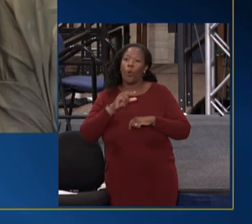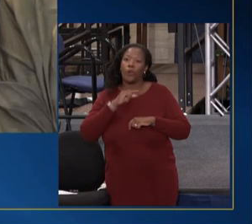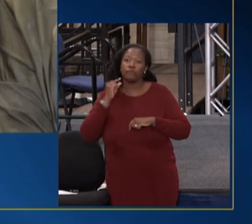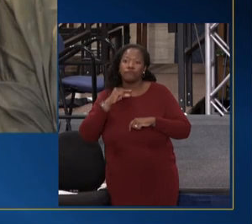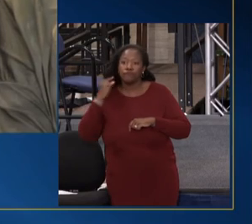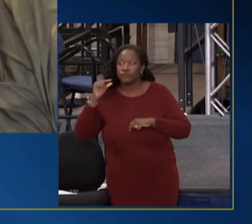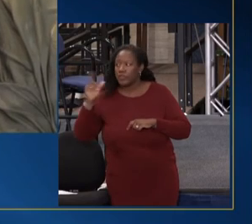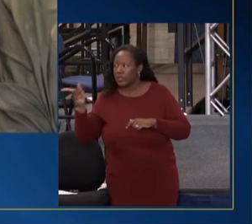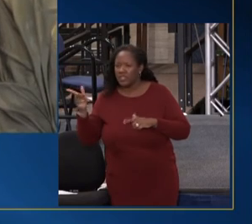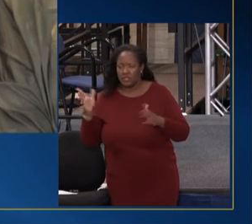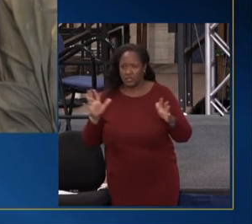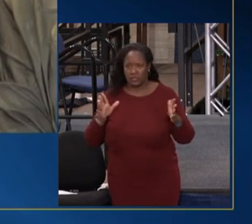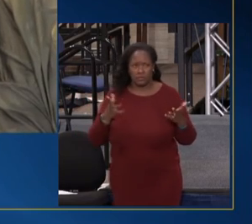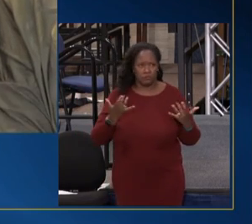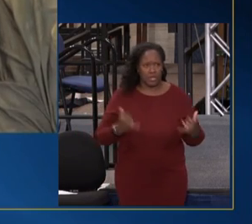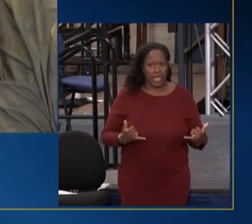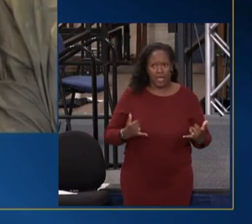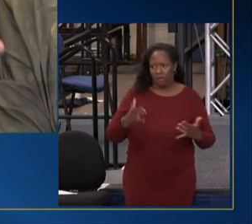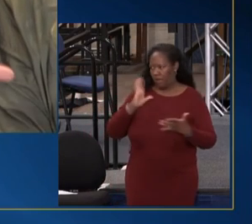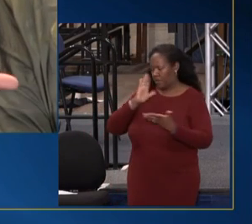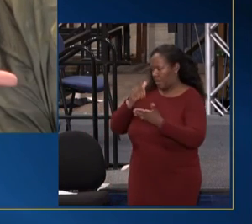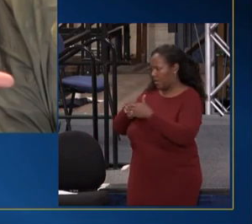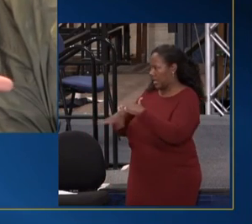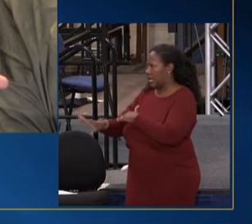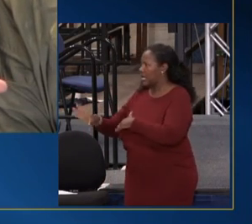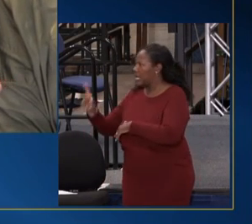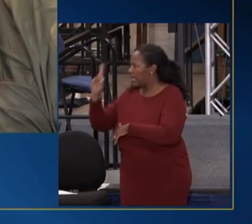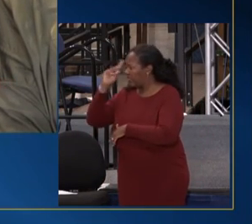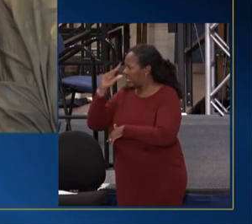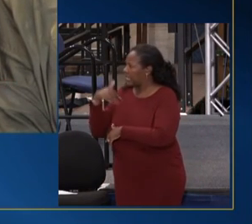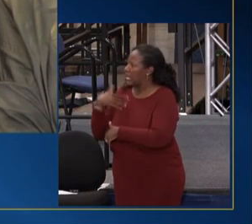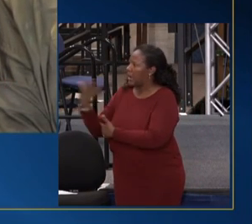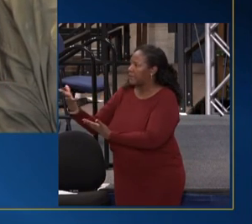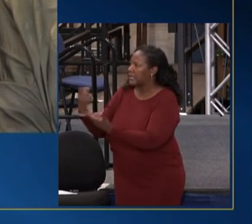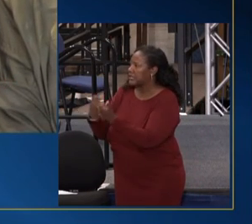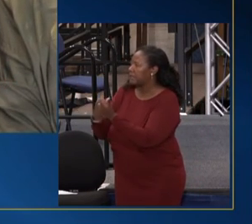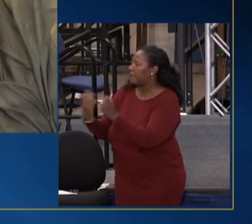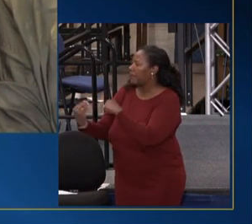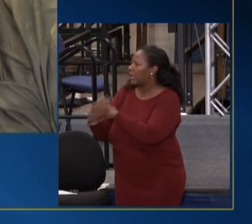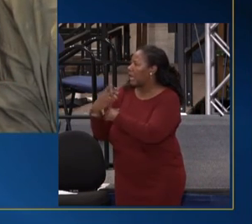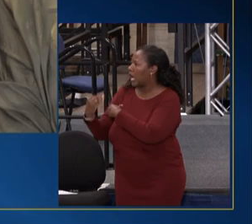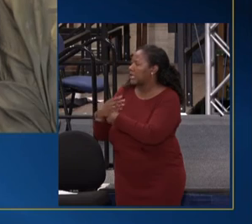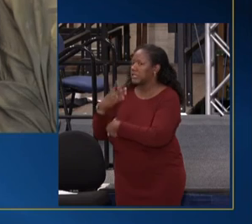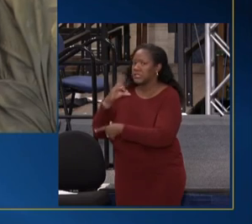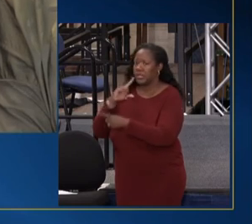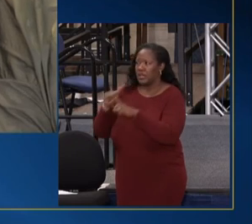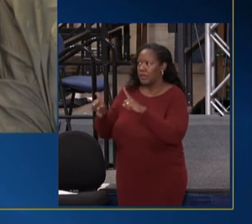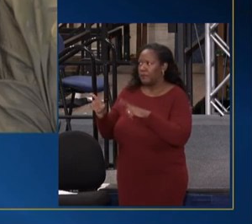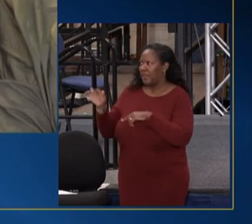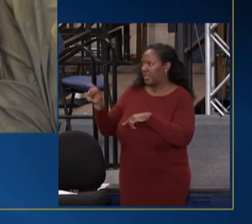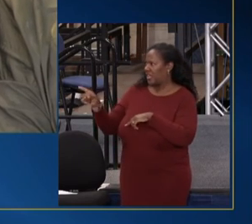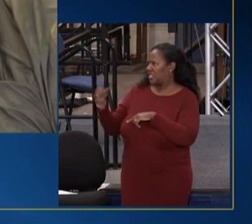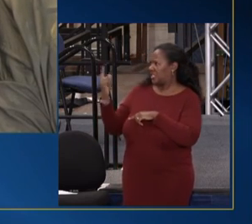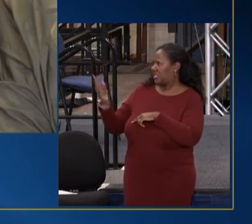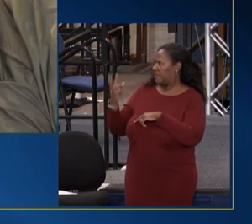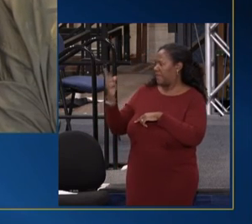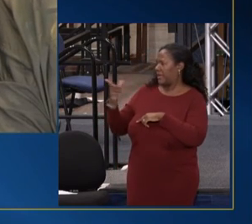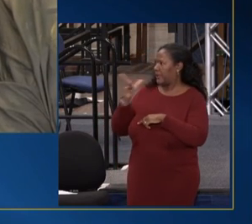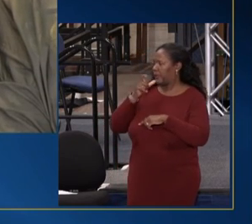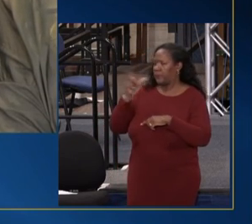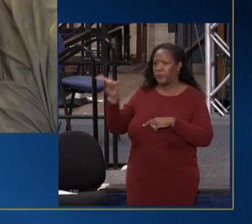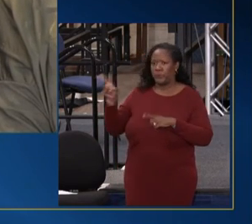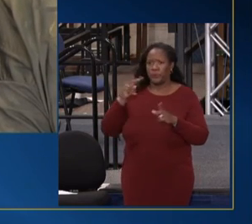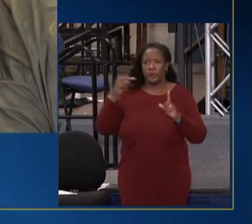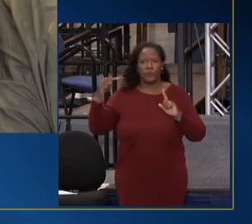they're going into a guidance counselor's office thinking that they're going to receive that guidance that they're looking for, and they are met with somebody who